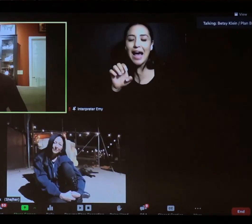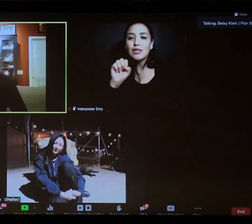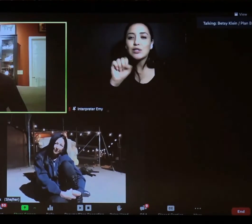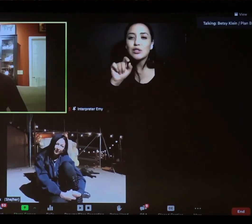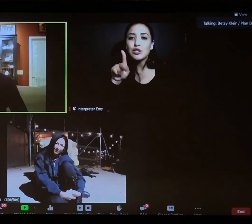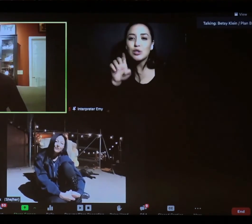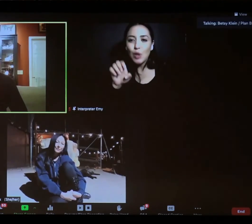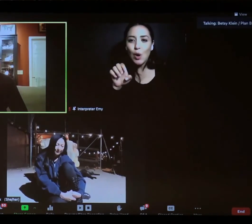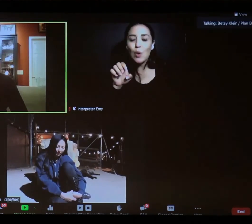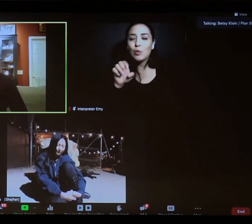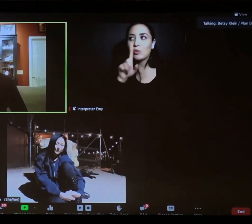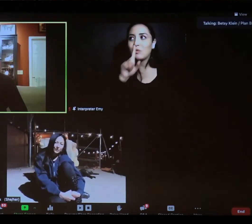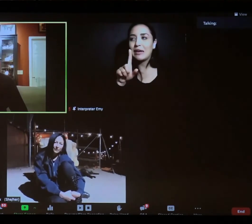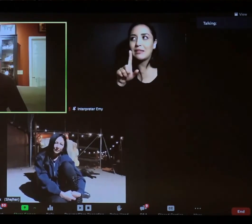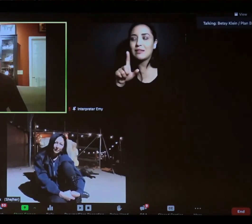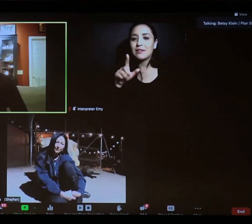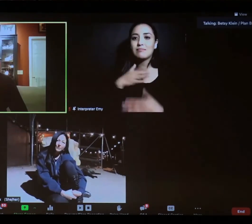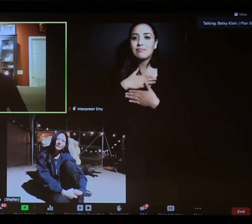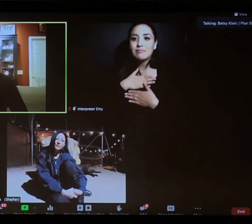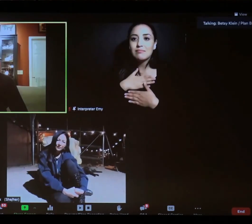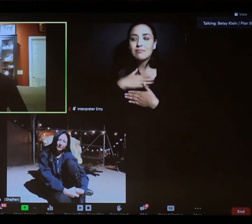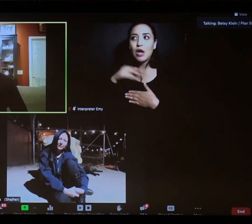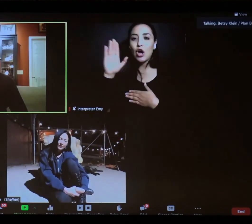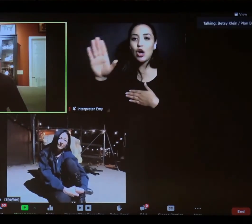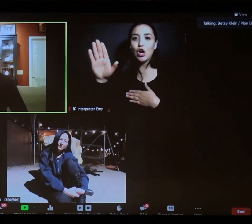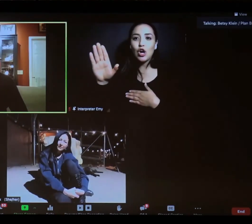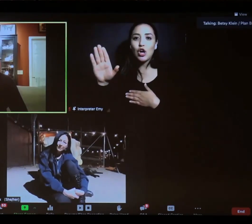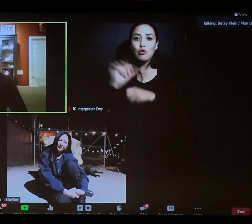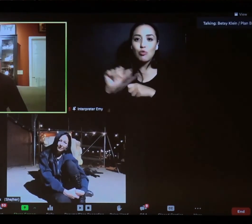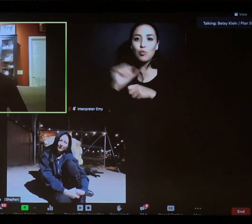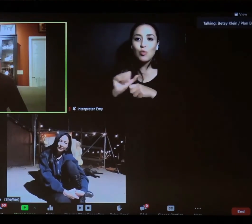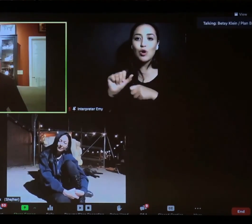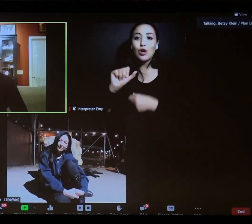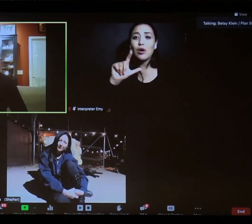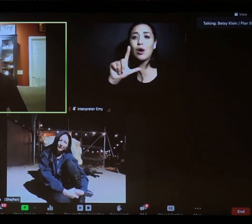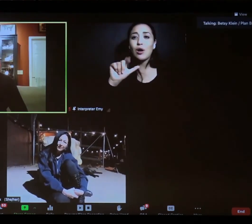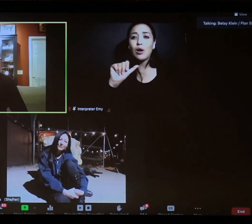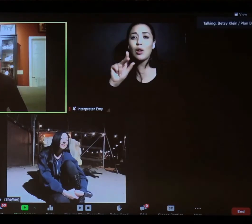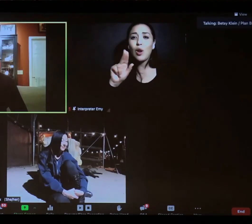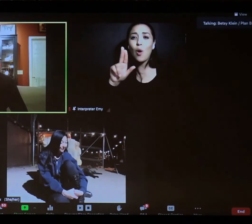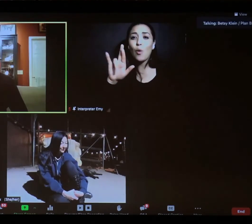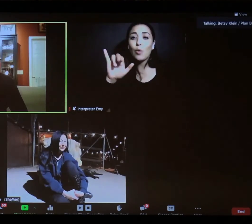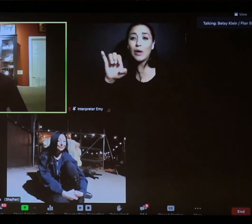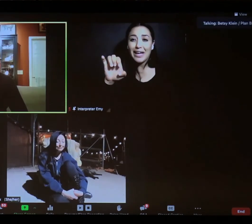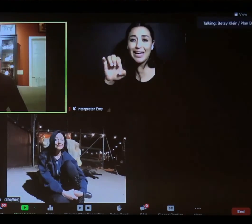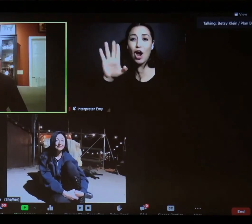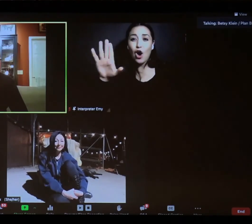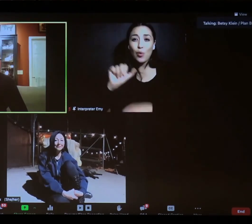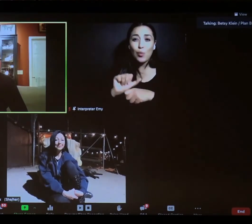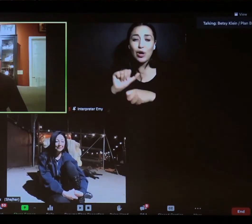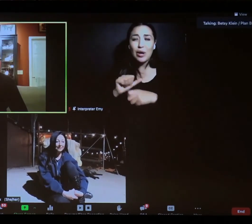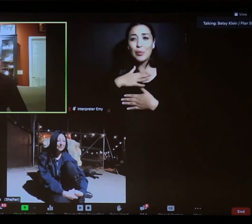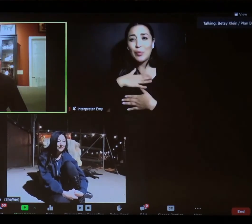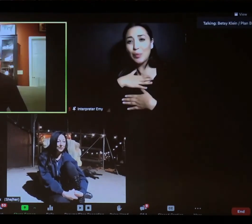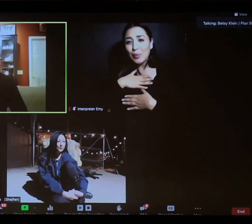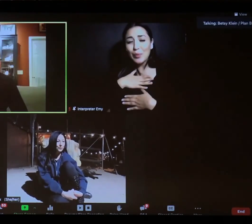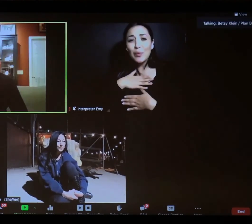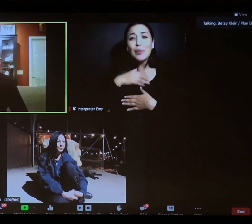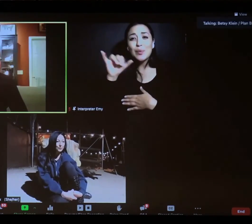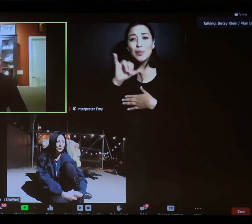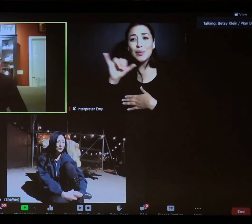to wolves. Lori's presentation, oh my gosh, eye-opener in so many ways. And just this whole idea